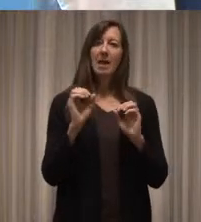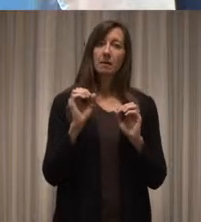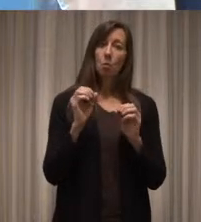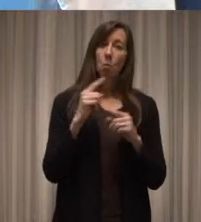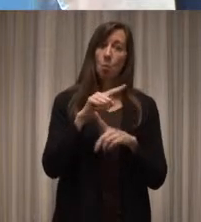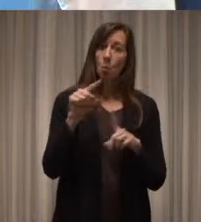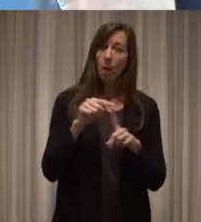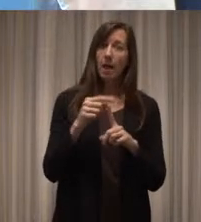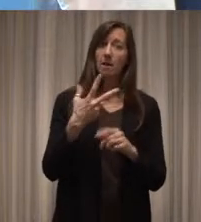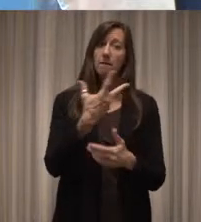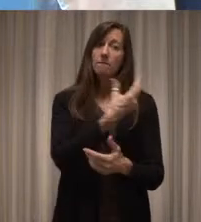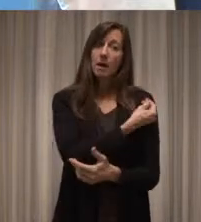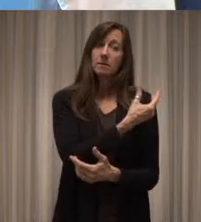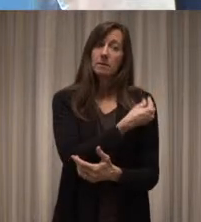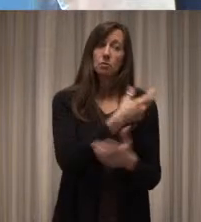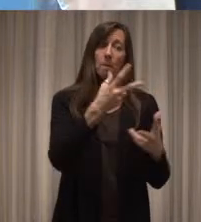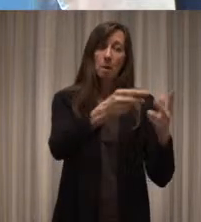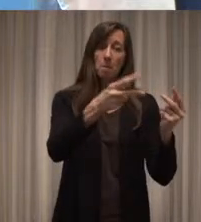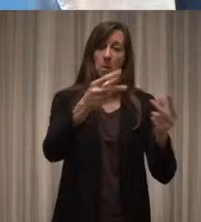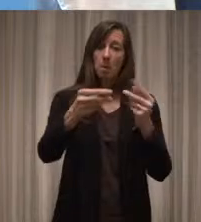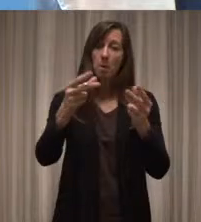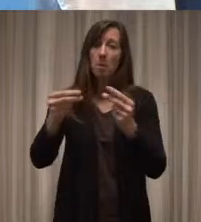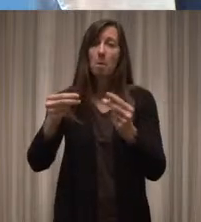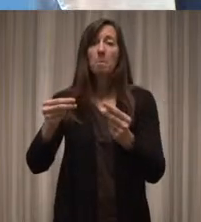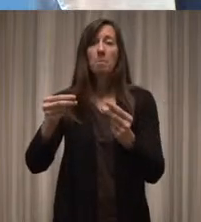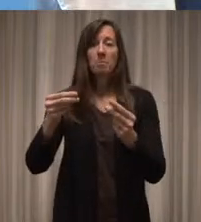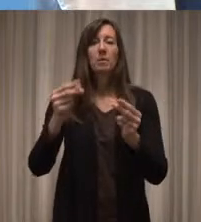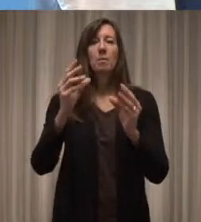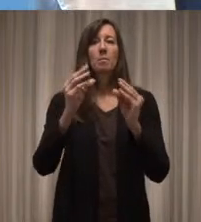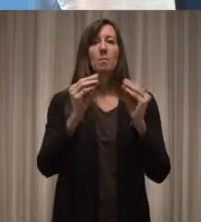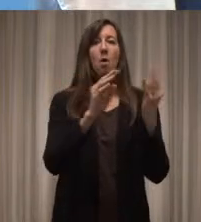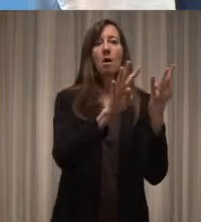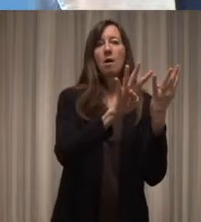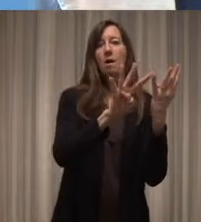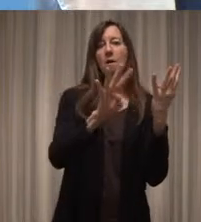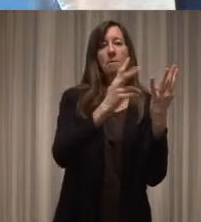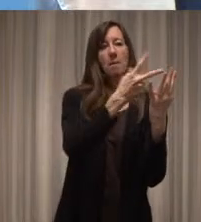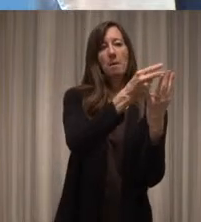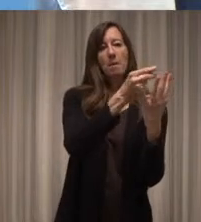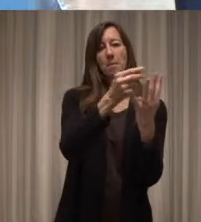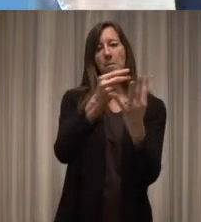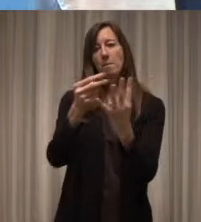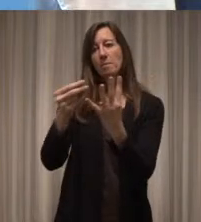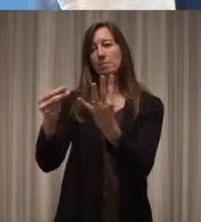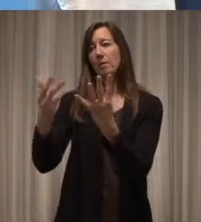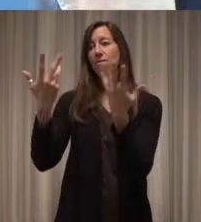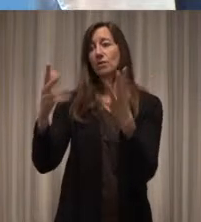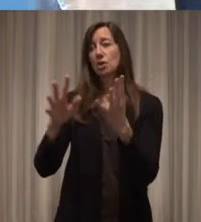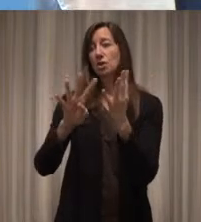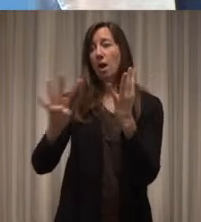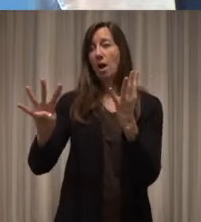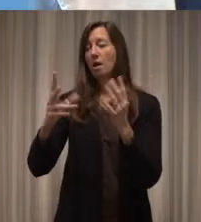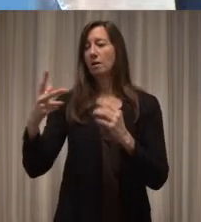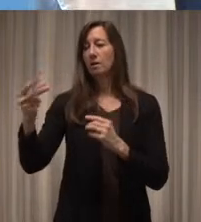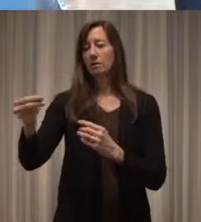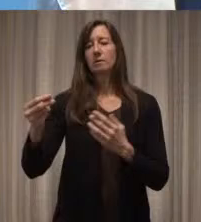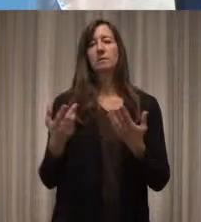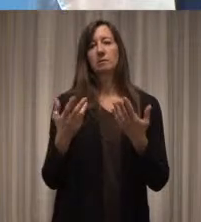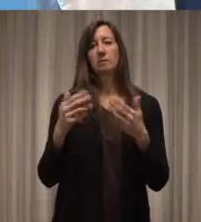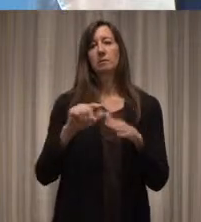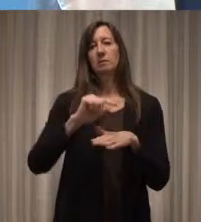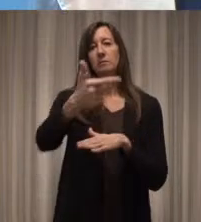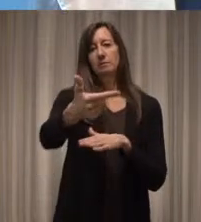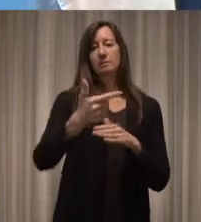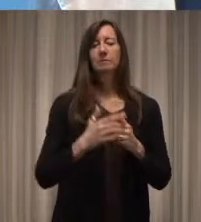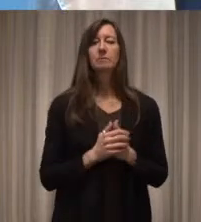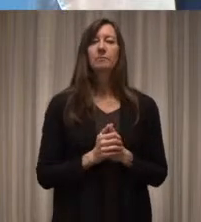I think this is an important step that we're taking. I want to thank our team that's been part of building this. If we need to adjust as we